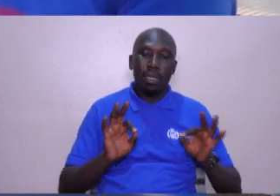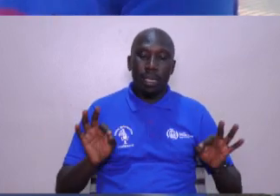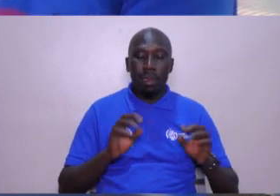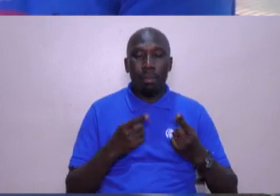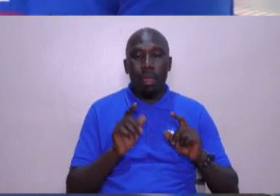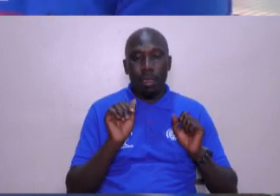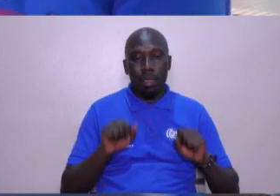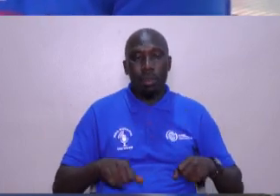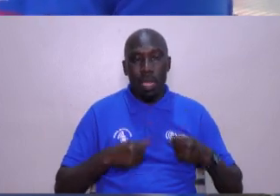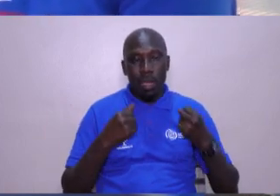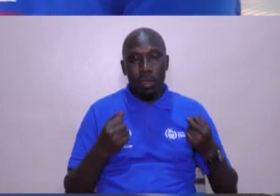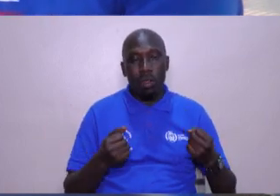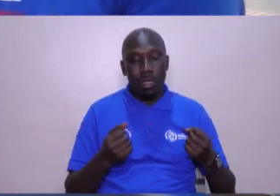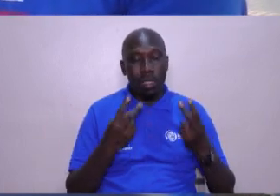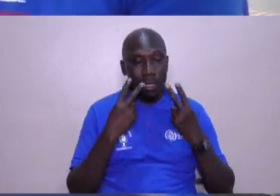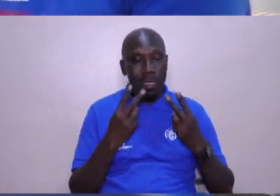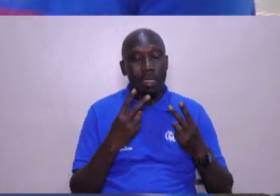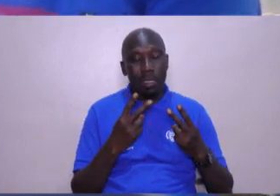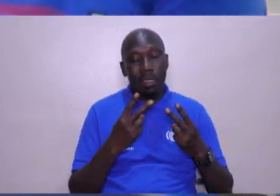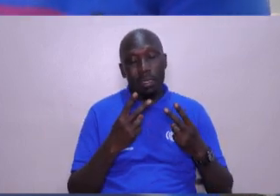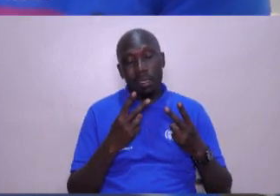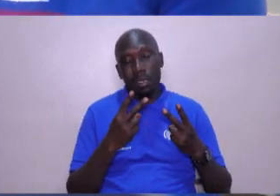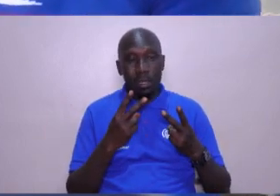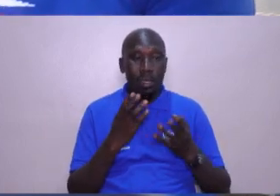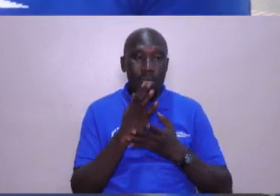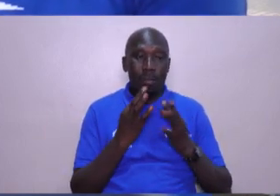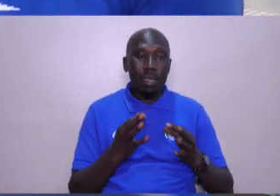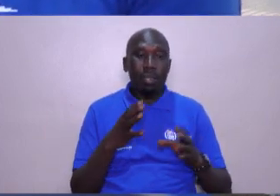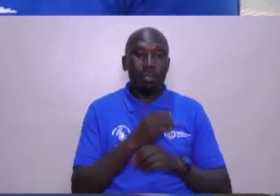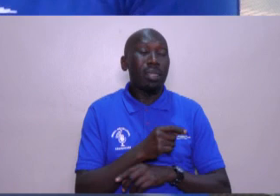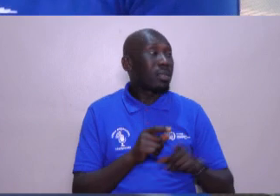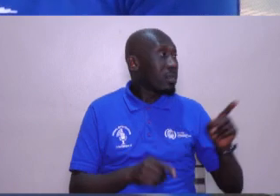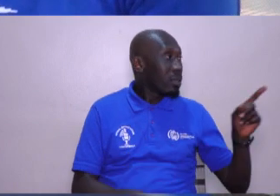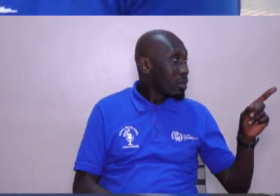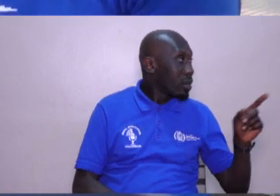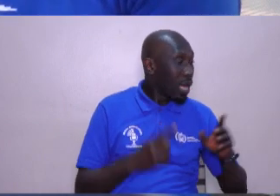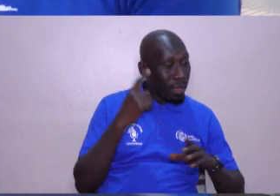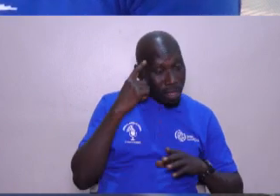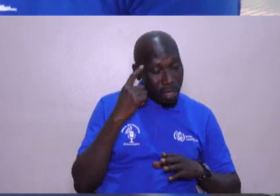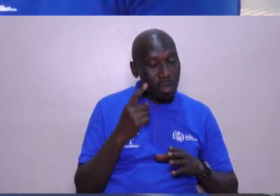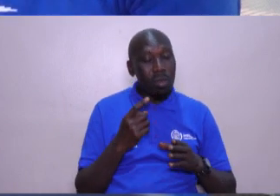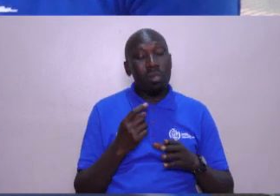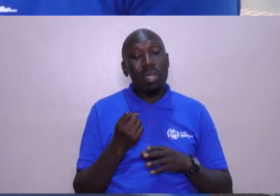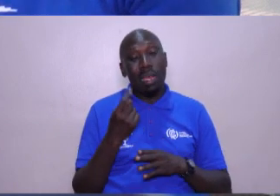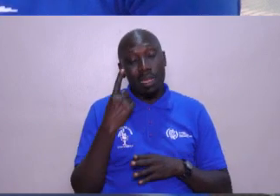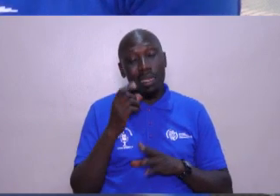bigger image. No, I think you're not getting him well. This is what he's meaning.